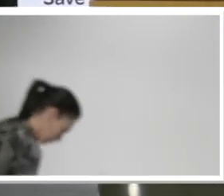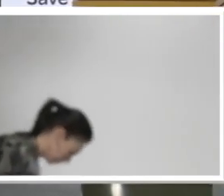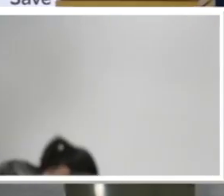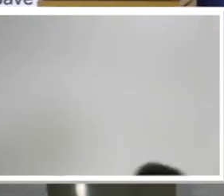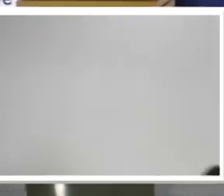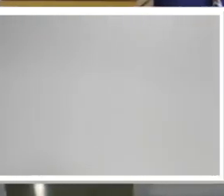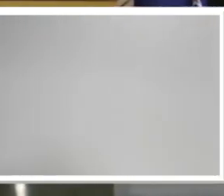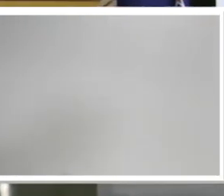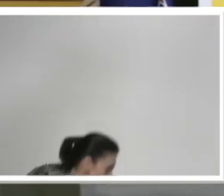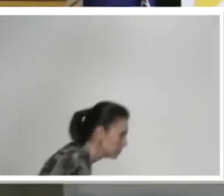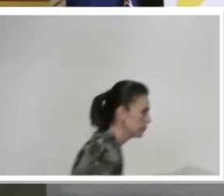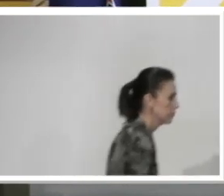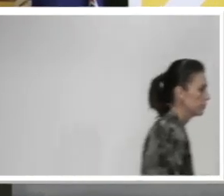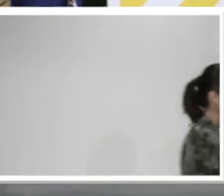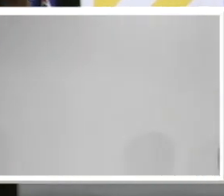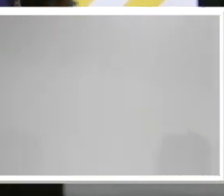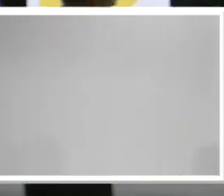days.